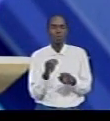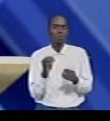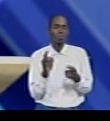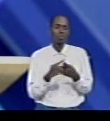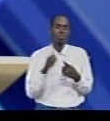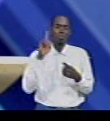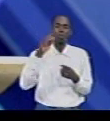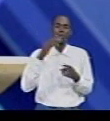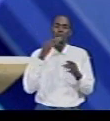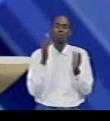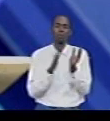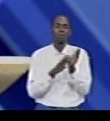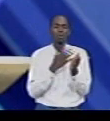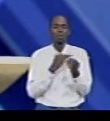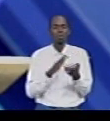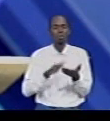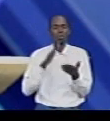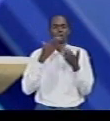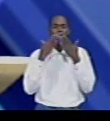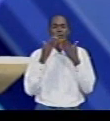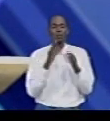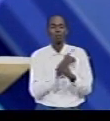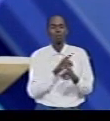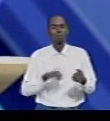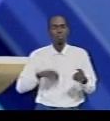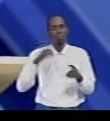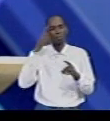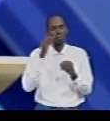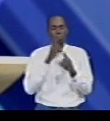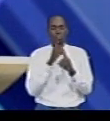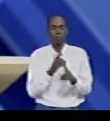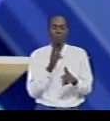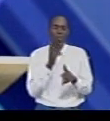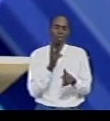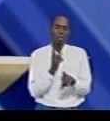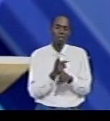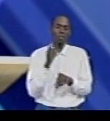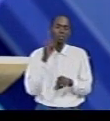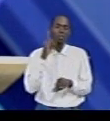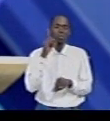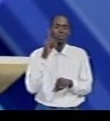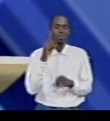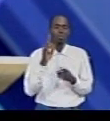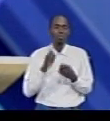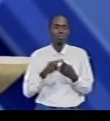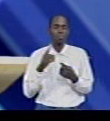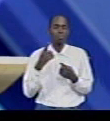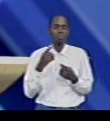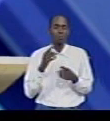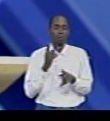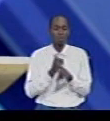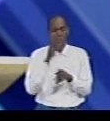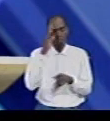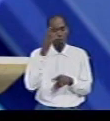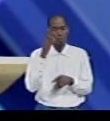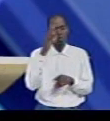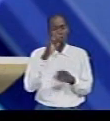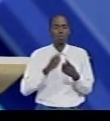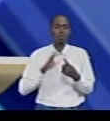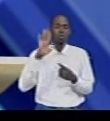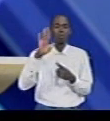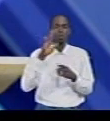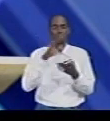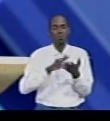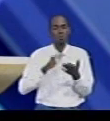glory. Thank you, Lord, for the answer. Keep him, O God, to your glory and to your praise and honor, and bless the